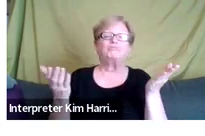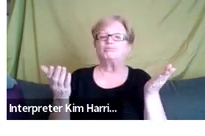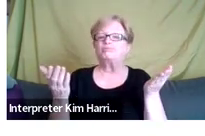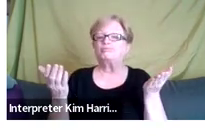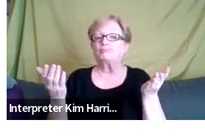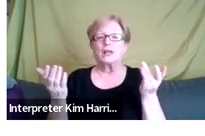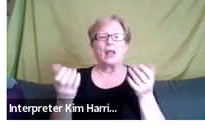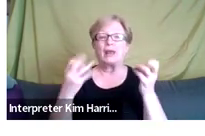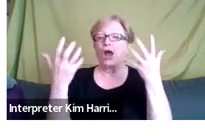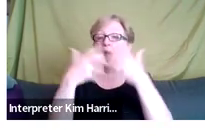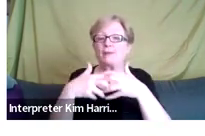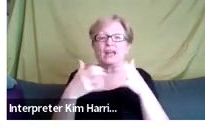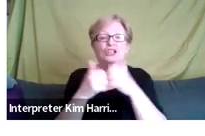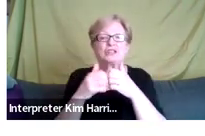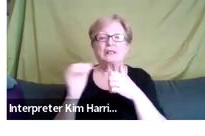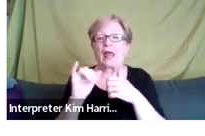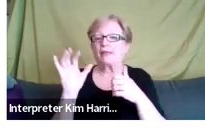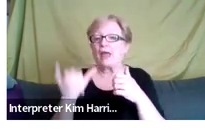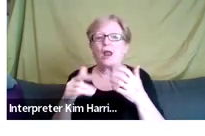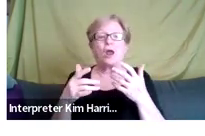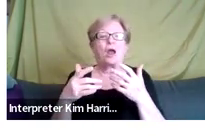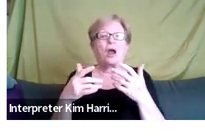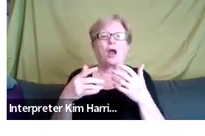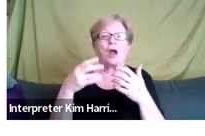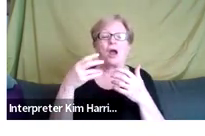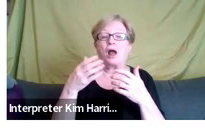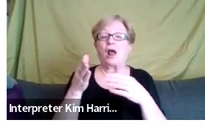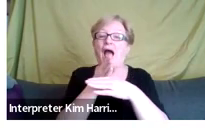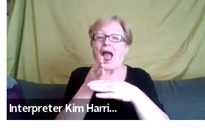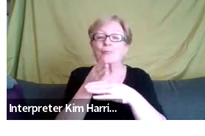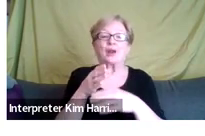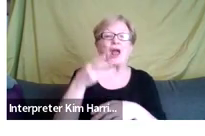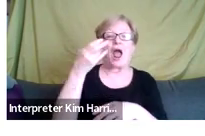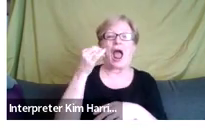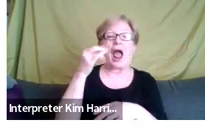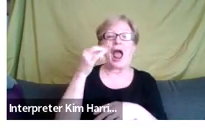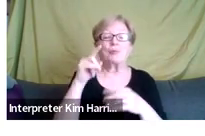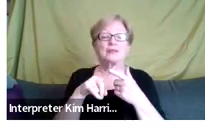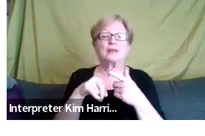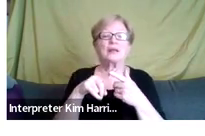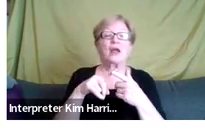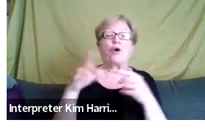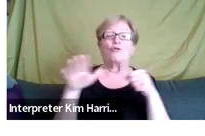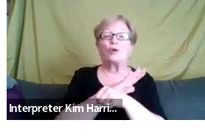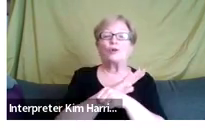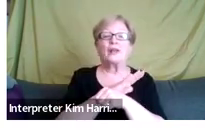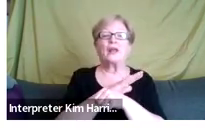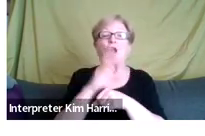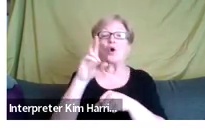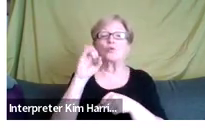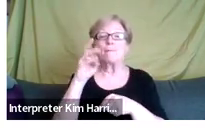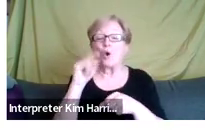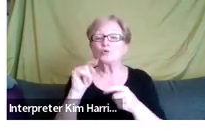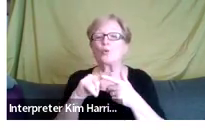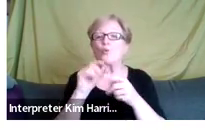and accommodations such as those, offer hybrid or fully remote work options. Sometimes it's just better for